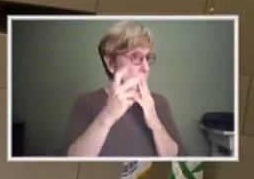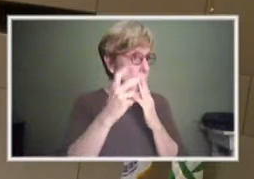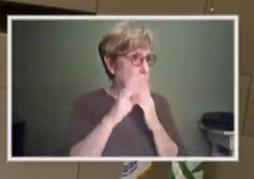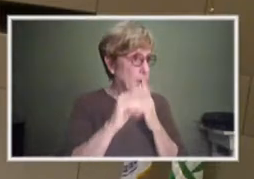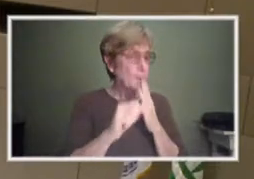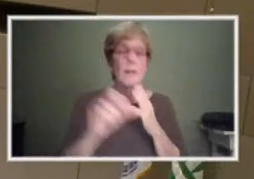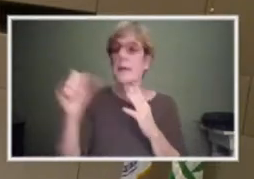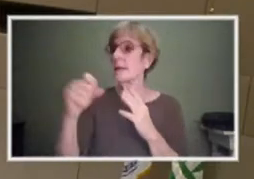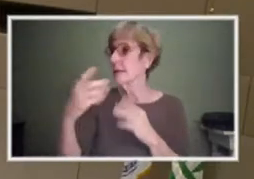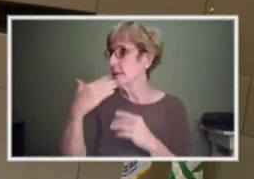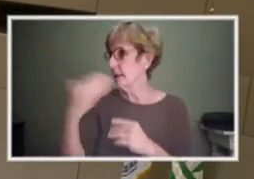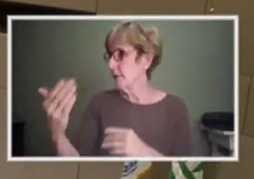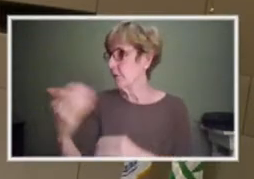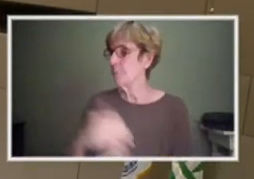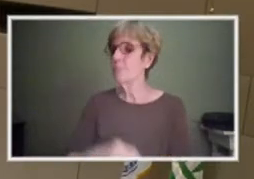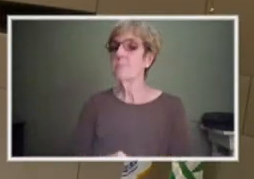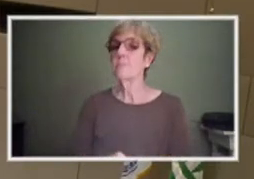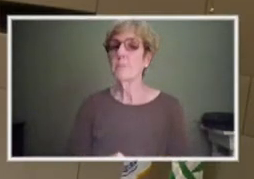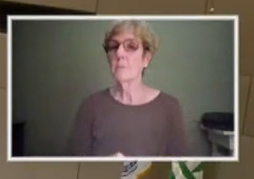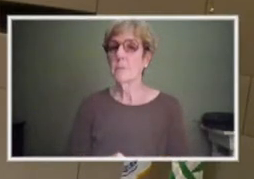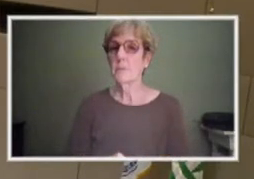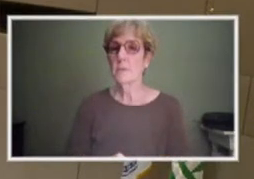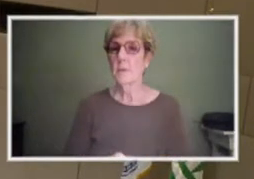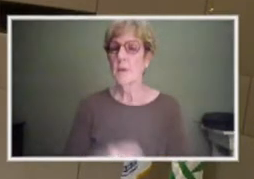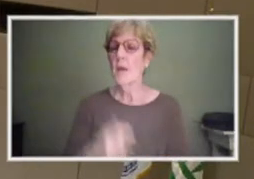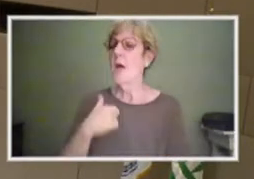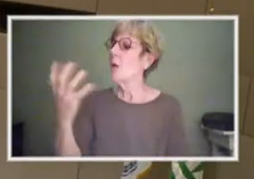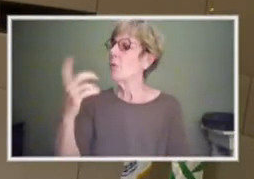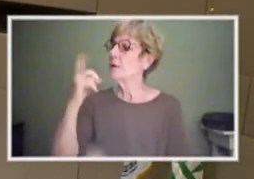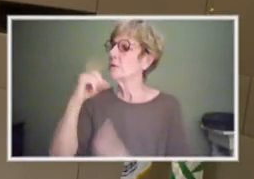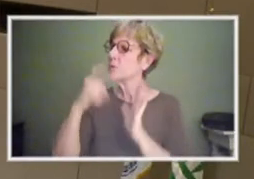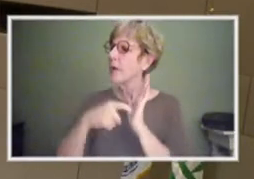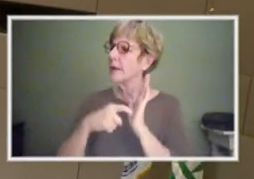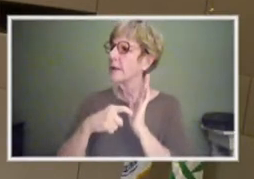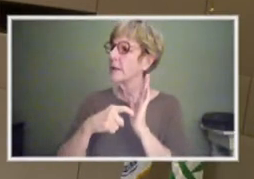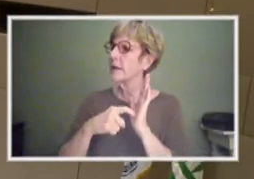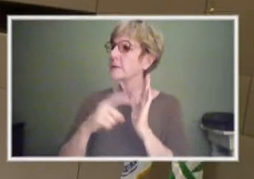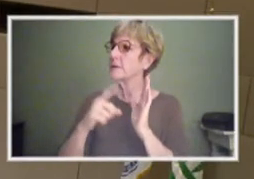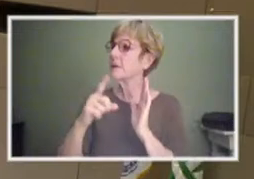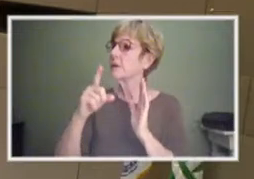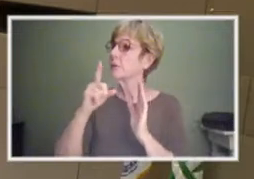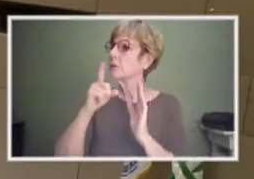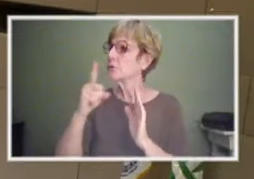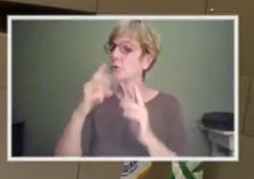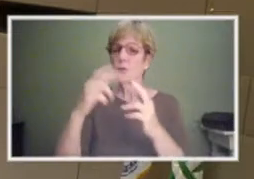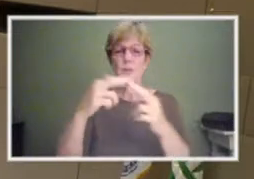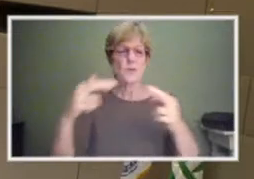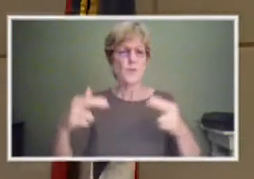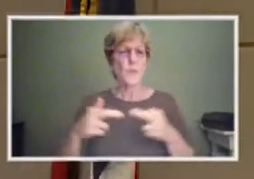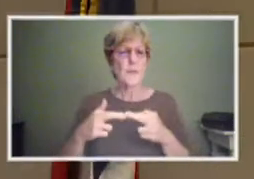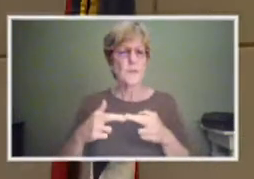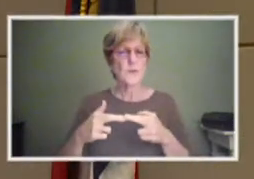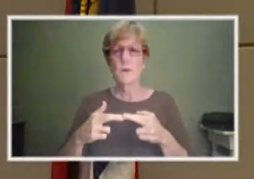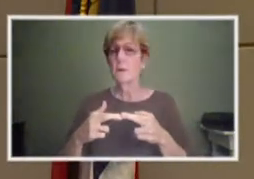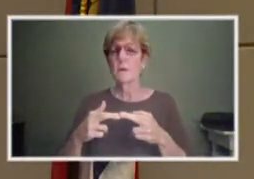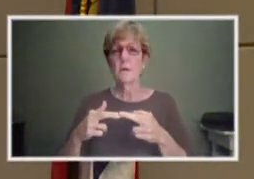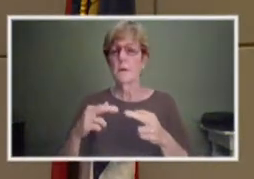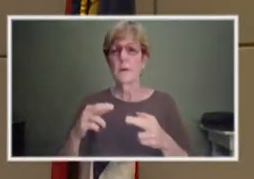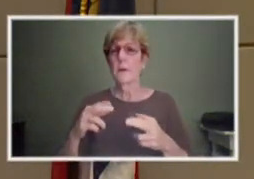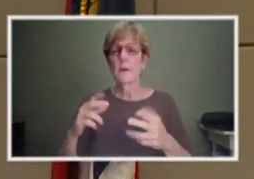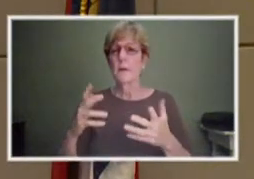Madam Mayor. I just want to recognize the true regional approach to solving our transportation